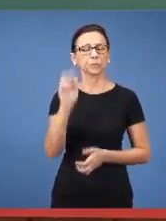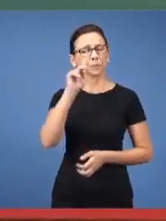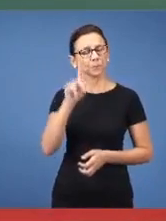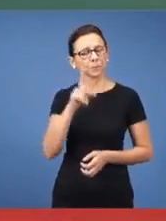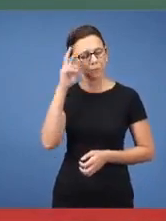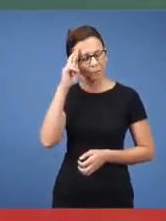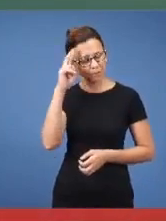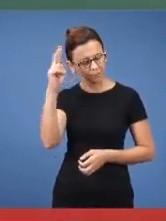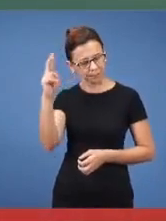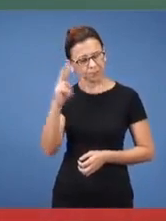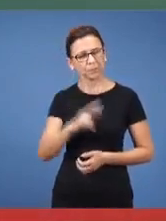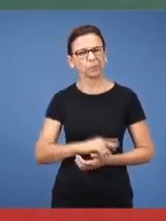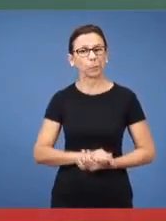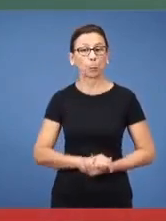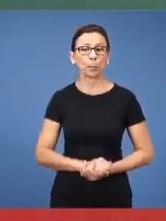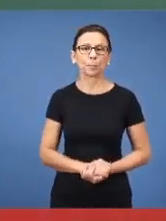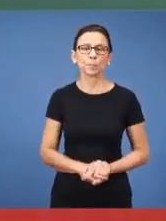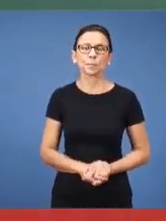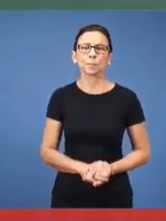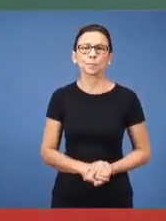on.